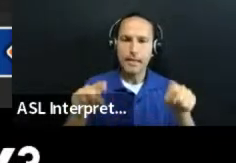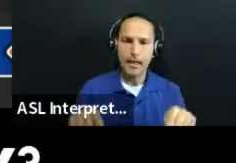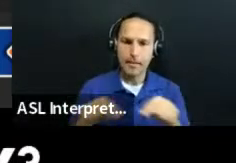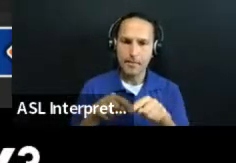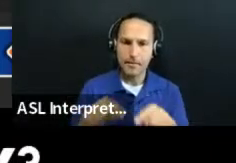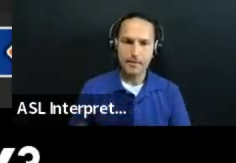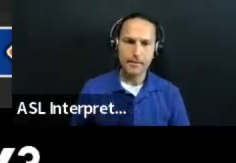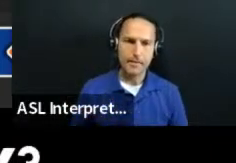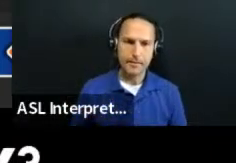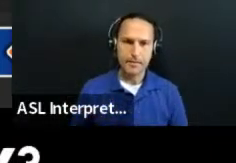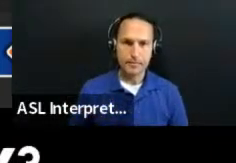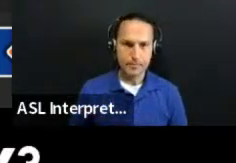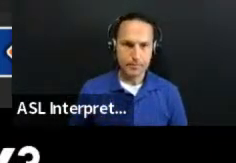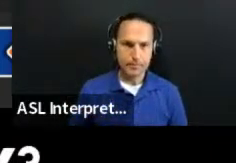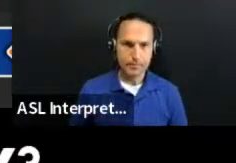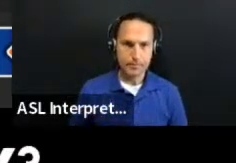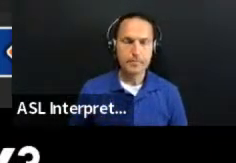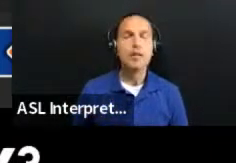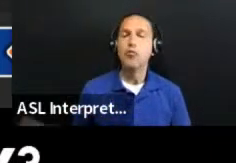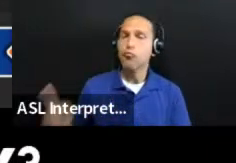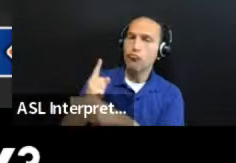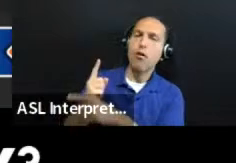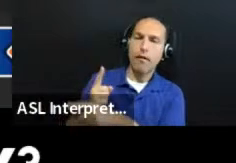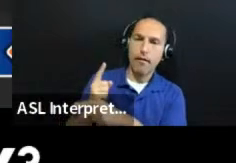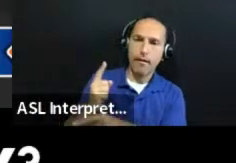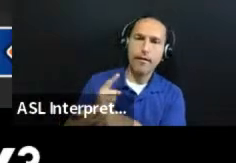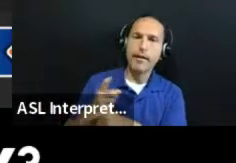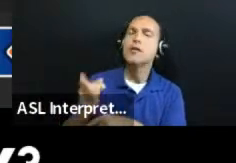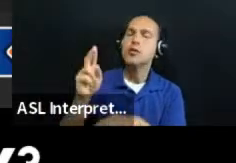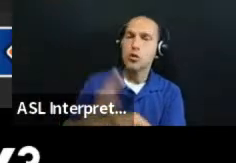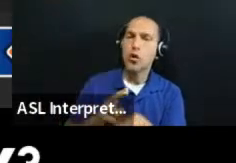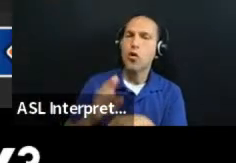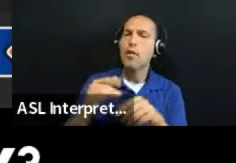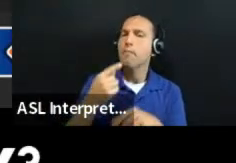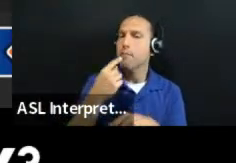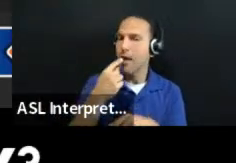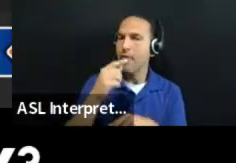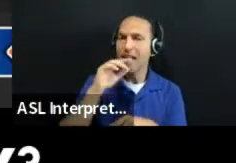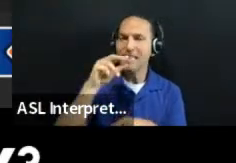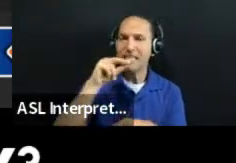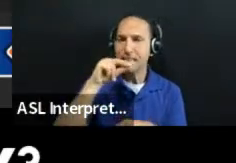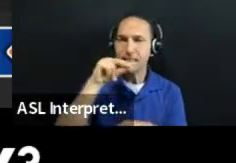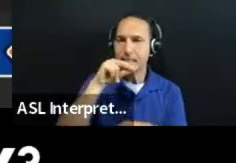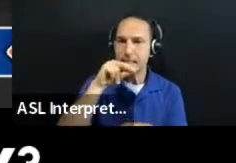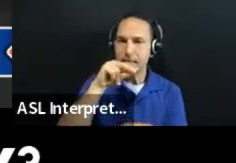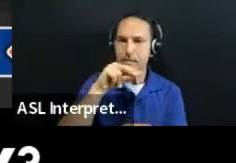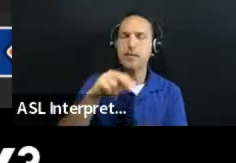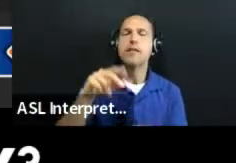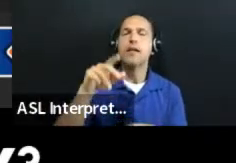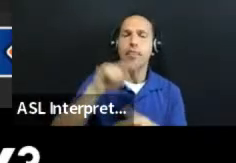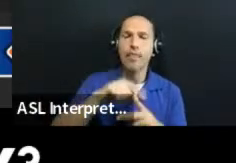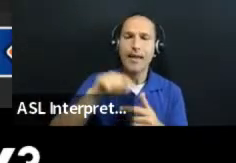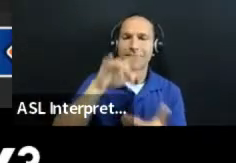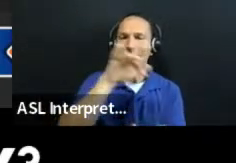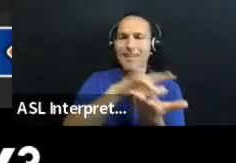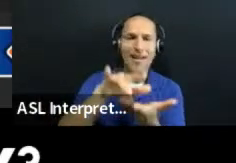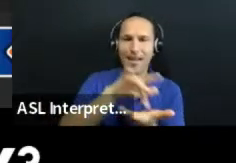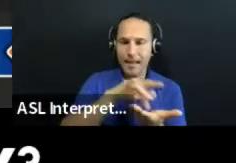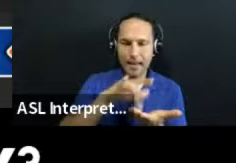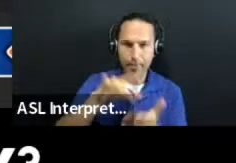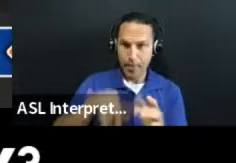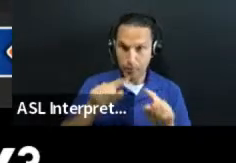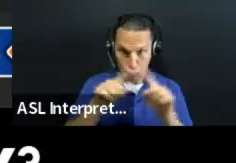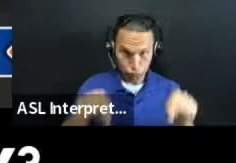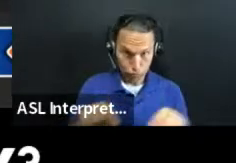him. Right. And so he's using his mouth to hold that stick, and that stick is tapping parts of the screen. Is